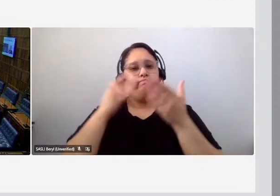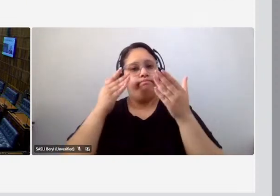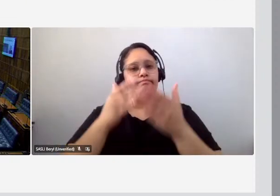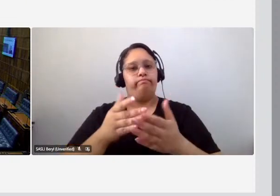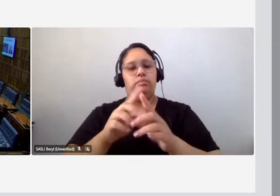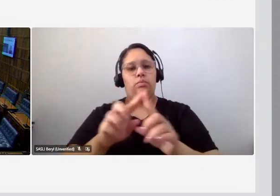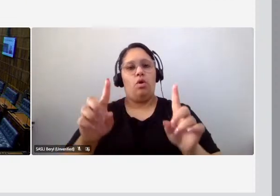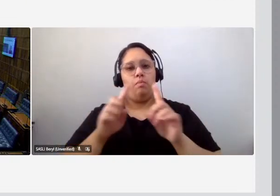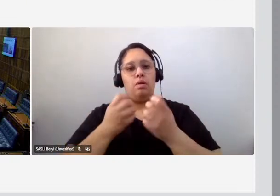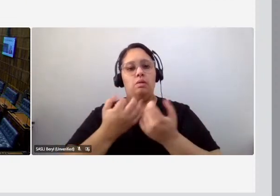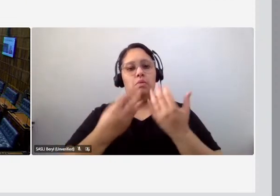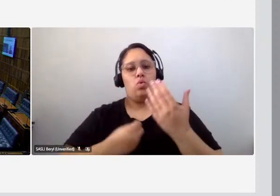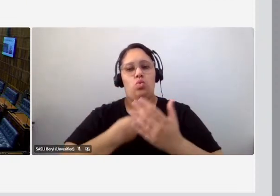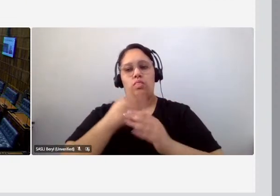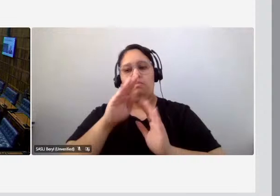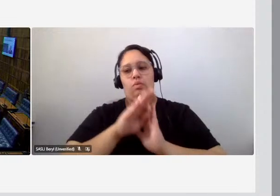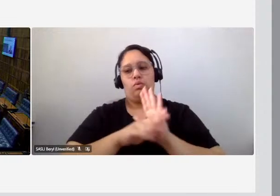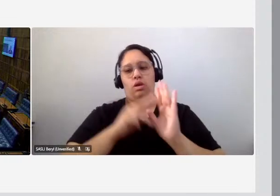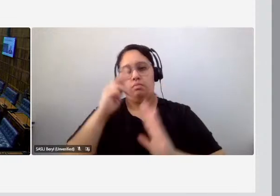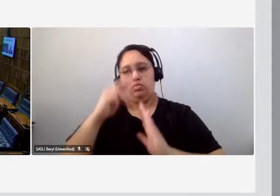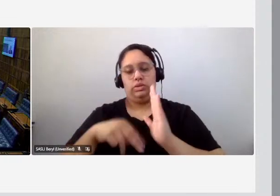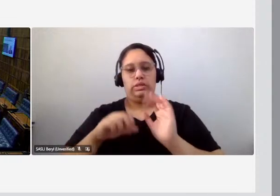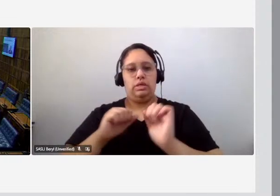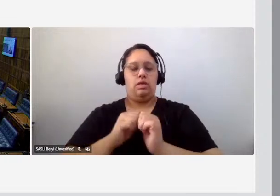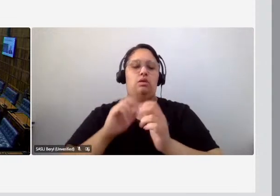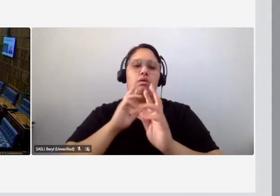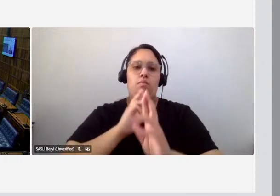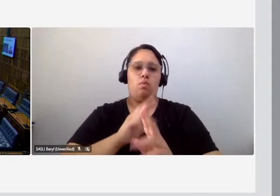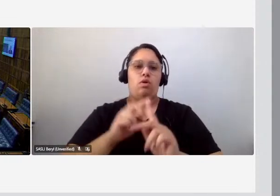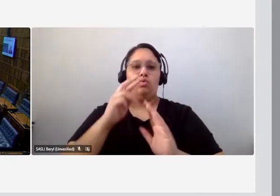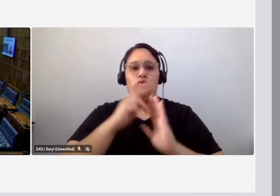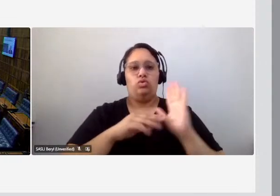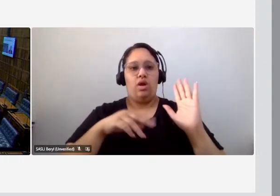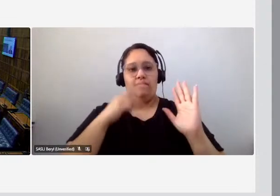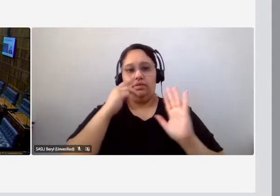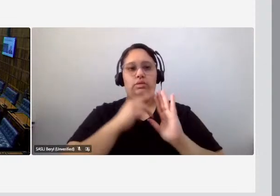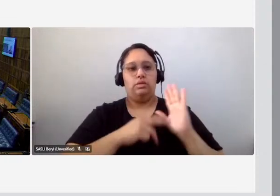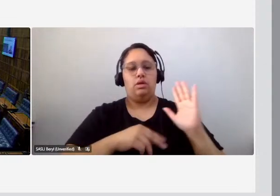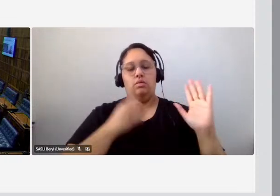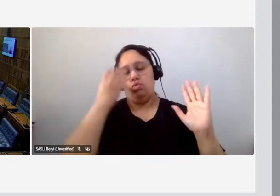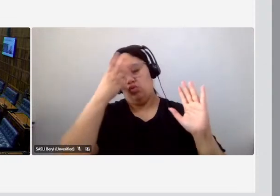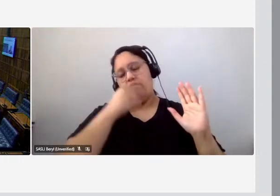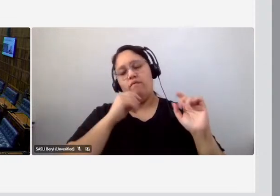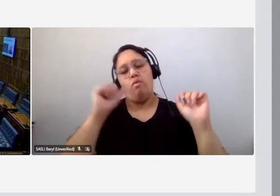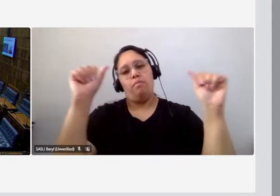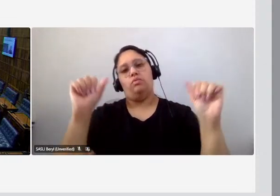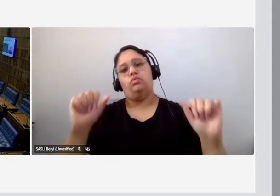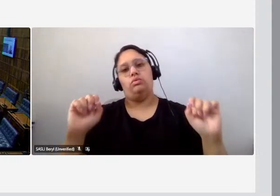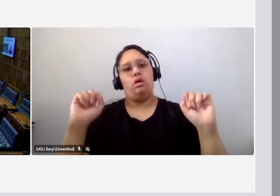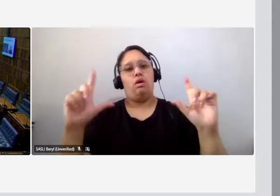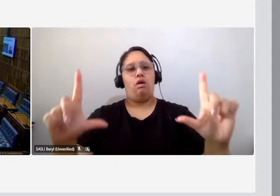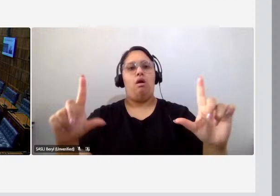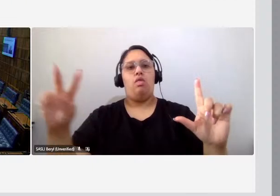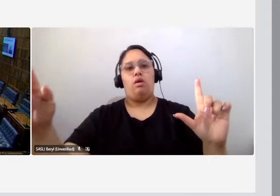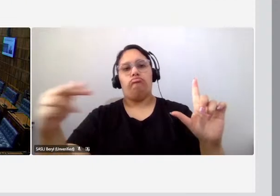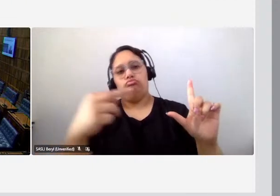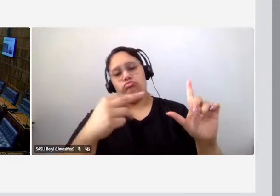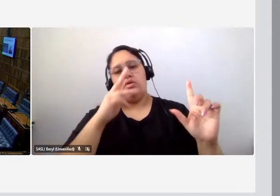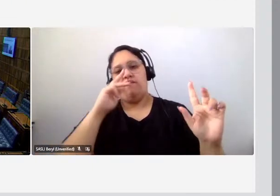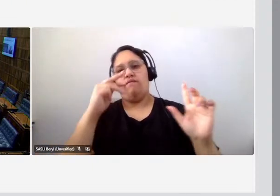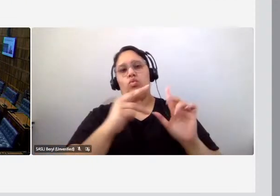youth programs, as you'll see from your annual report. And if you haven't seen, it's actually quite a lovely poster as to how they look at our